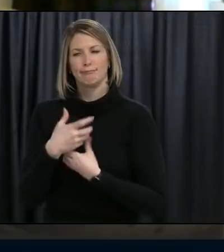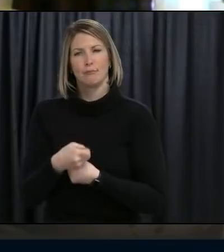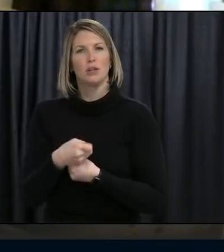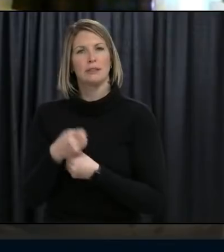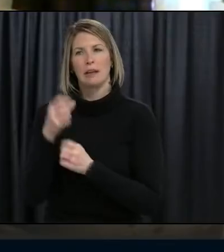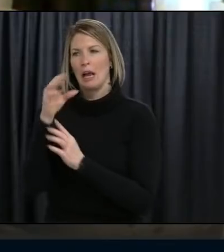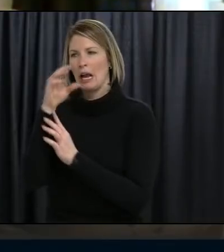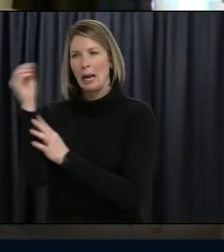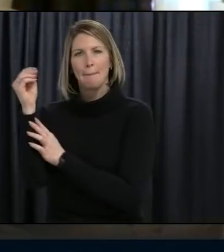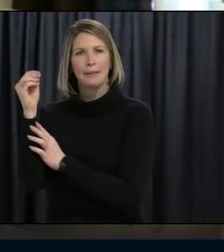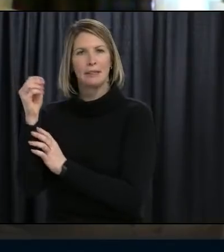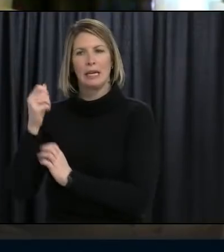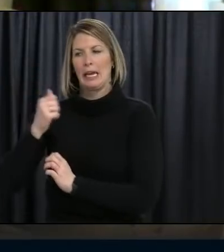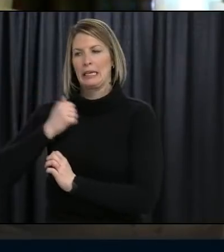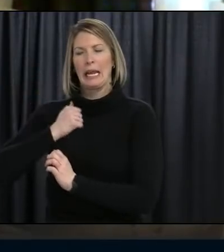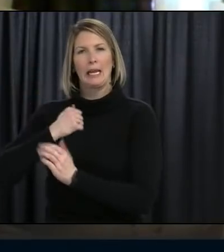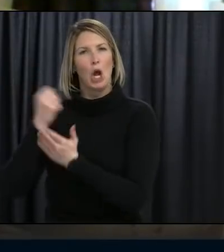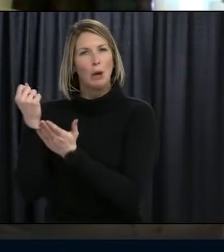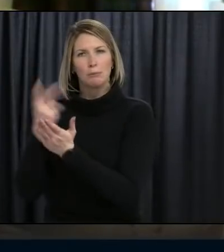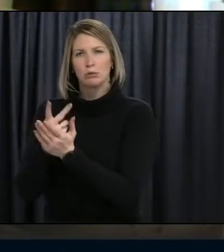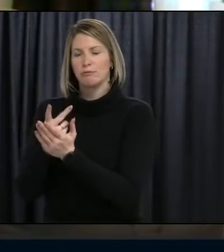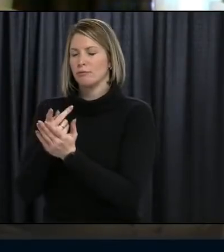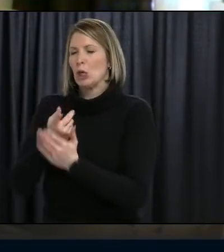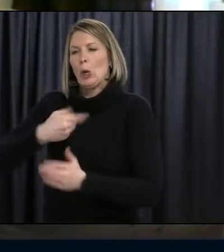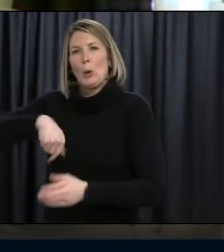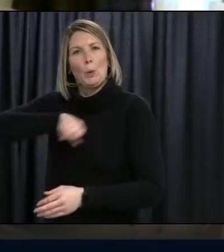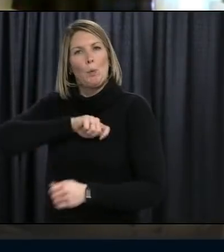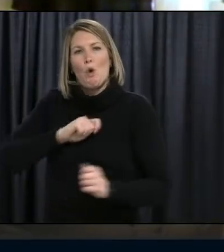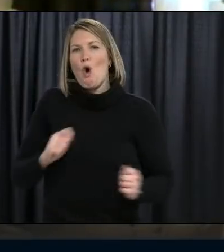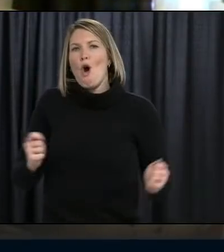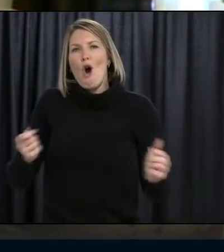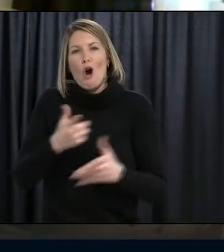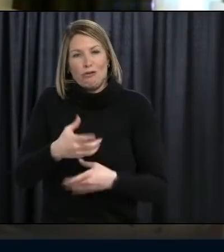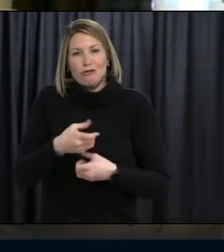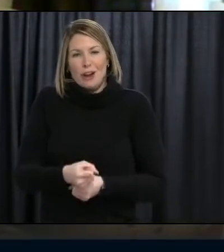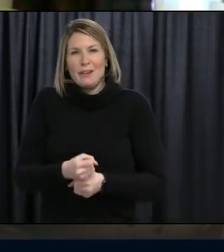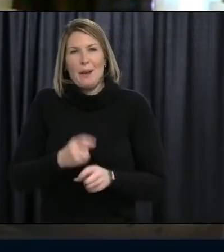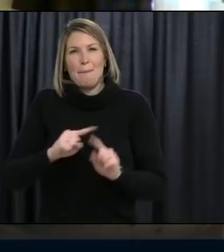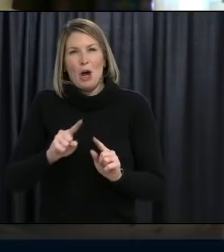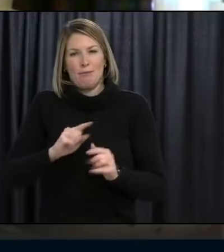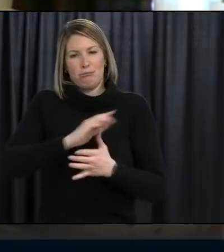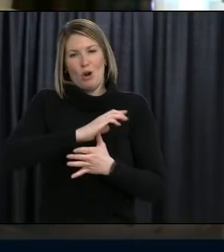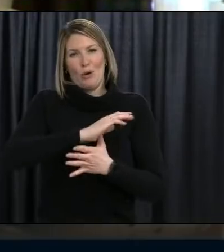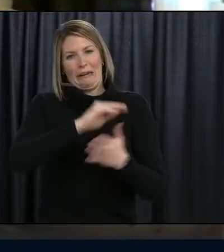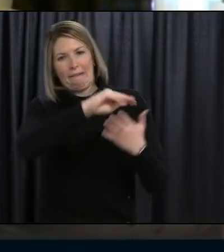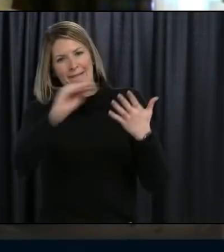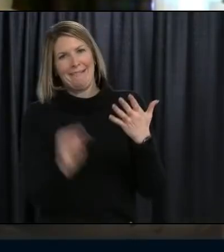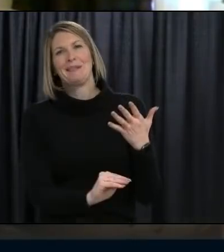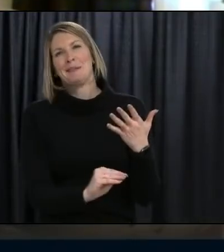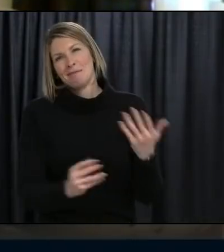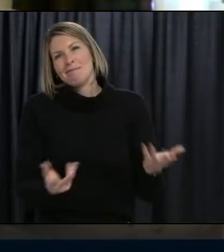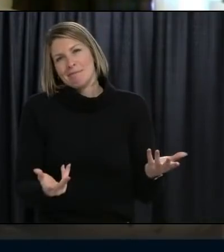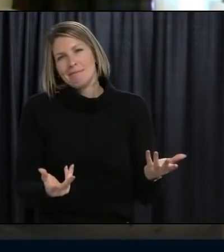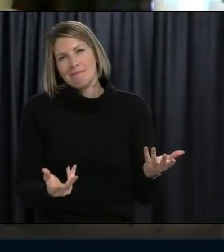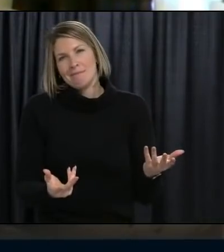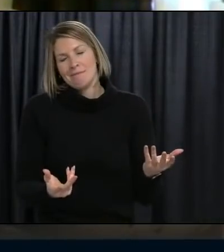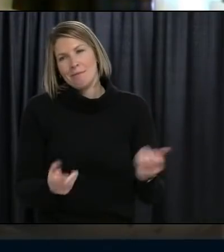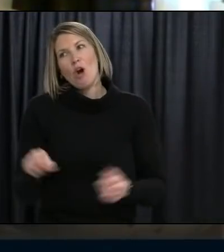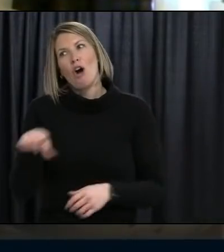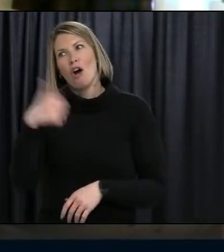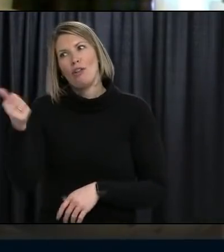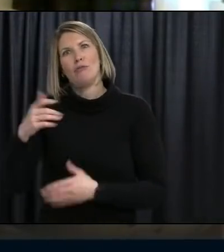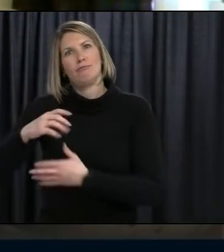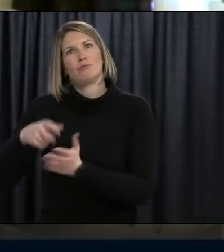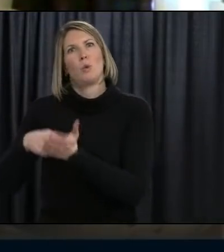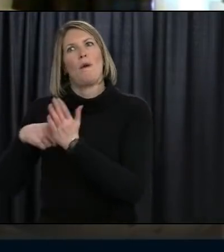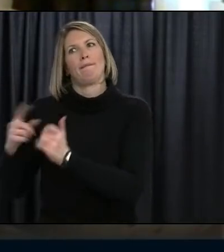get approval. So we're very confident in the vaccine. It's just that we're not on the front lines and we don't need any of those vulnerable groups, and those